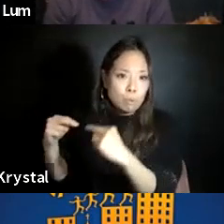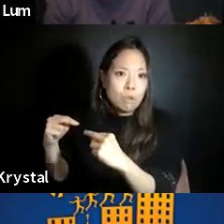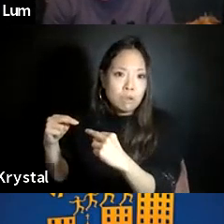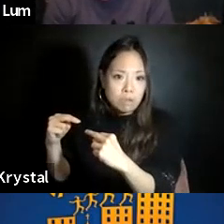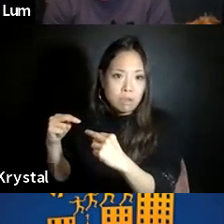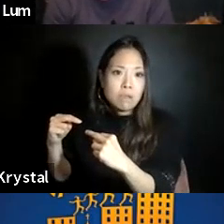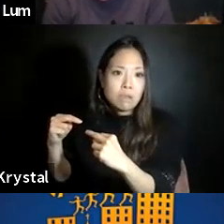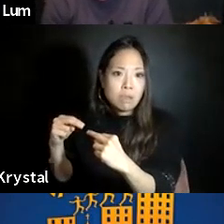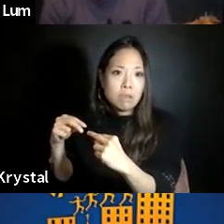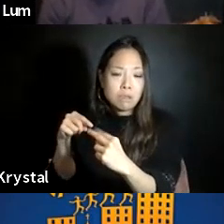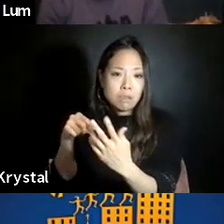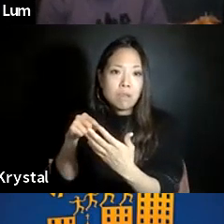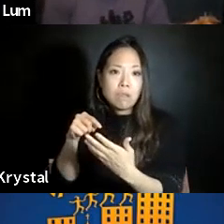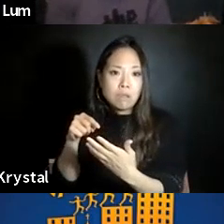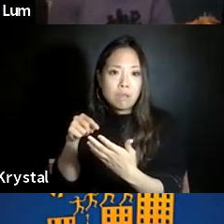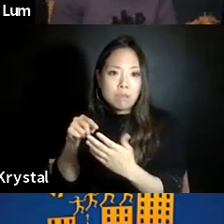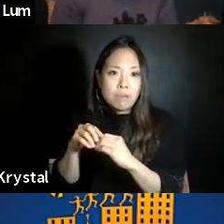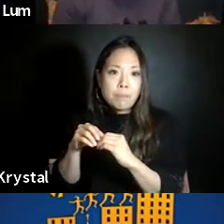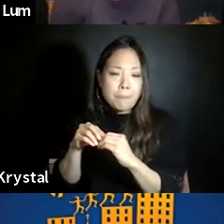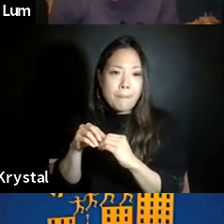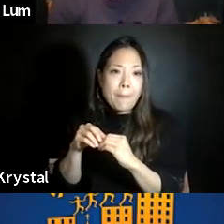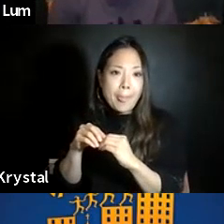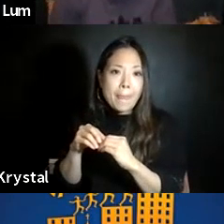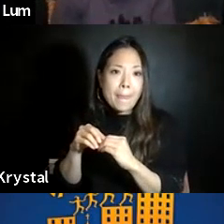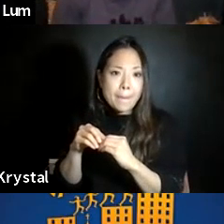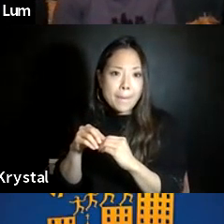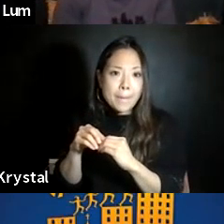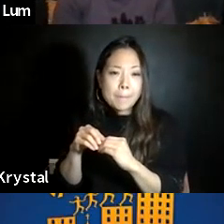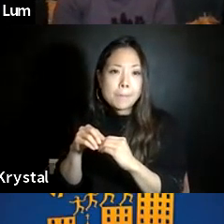They will be, you know, if we want to set